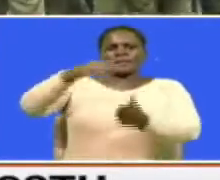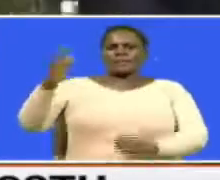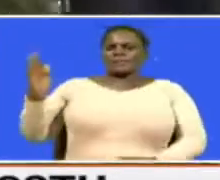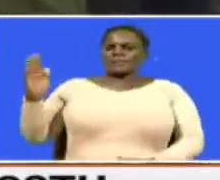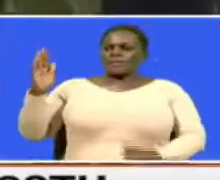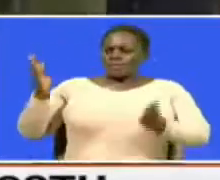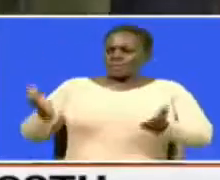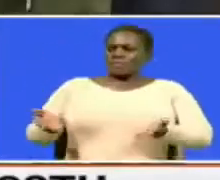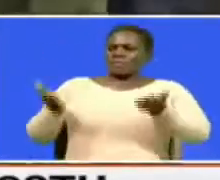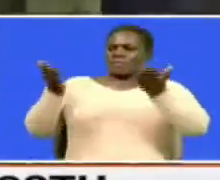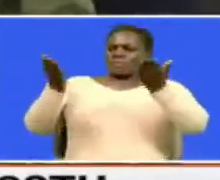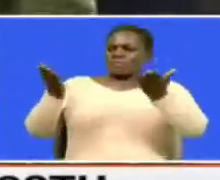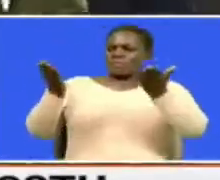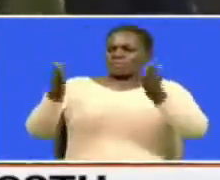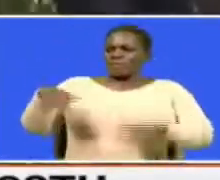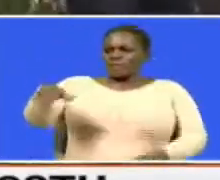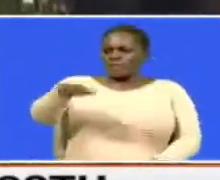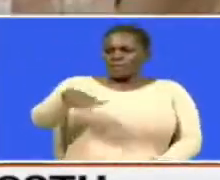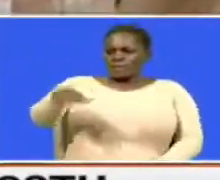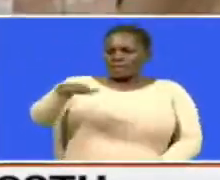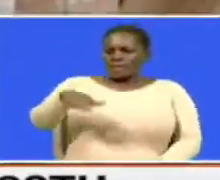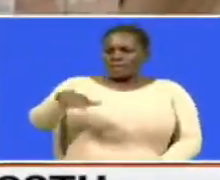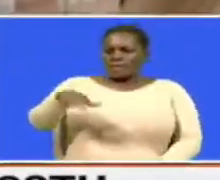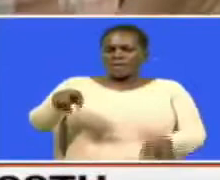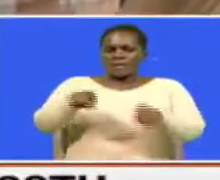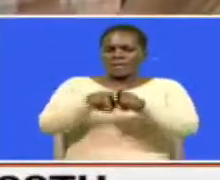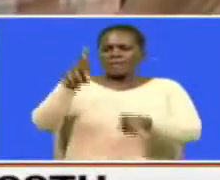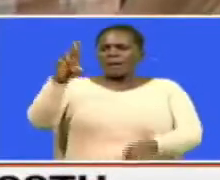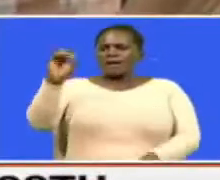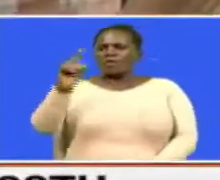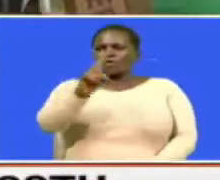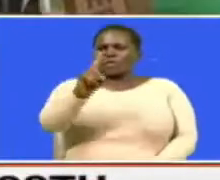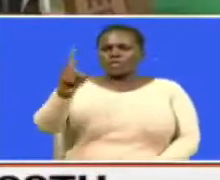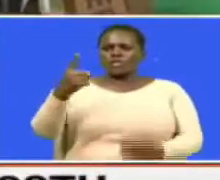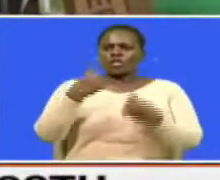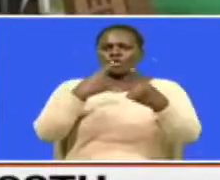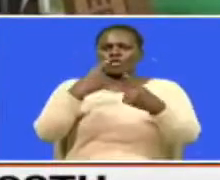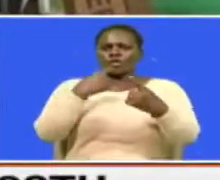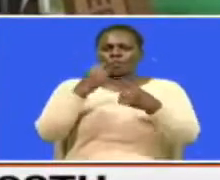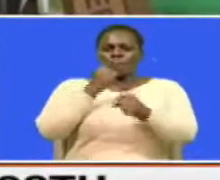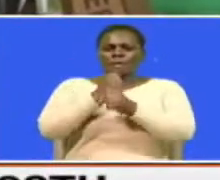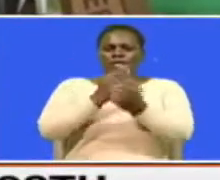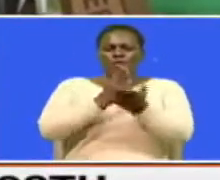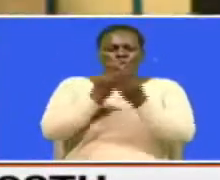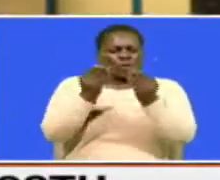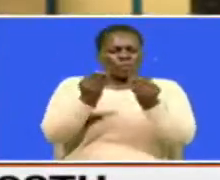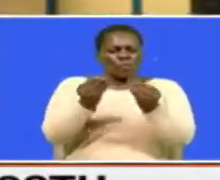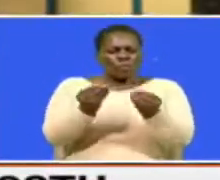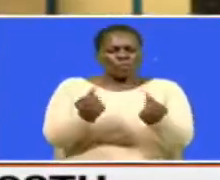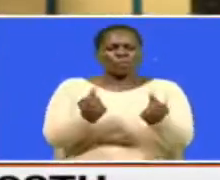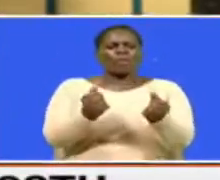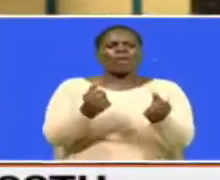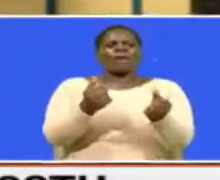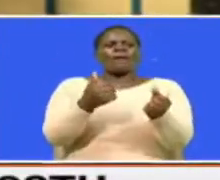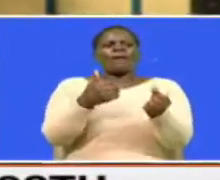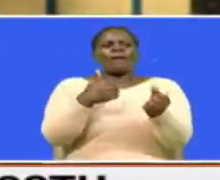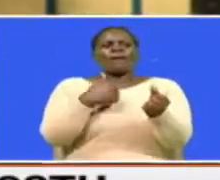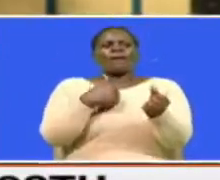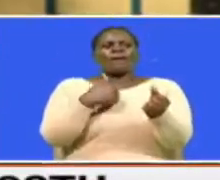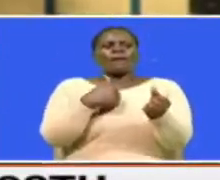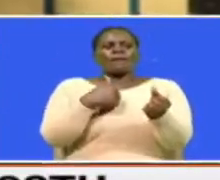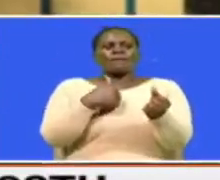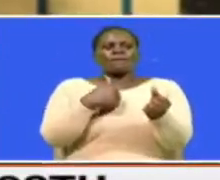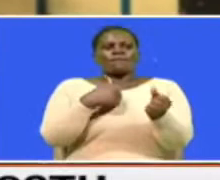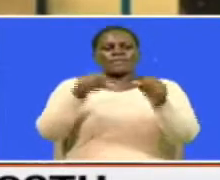Security has been beefed up in the areas, with each returning officer speaking to ensure a smooth exercise. We have an